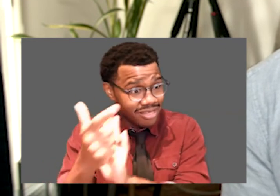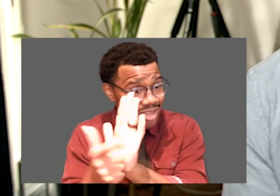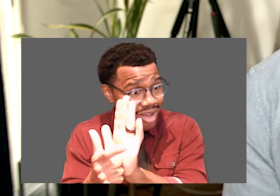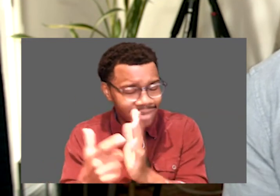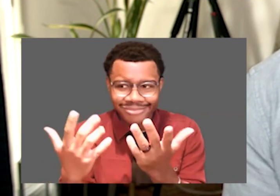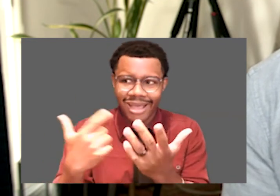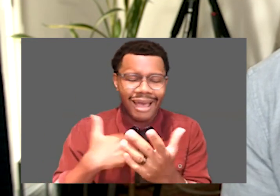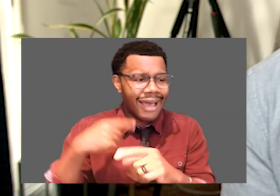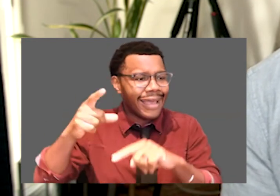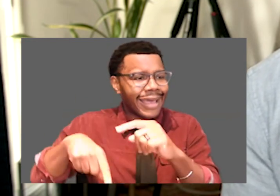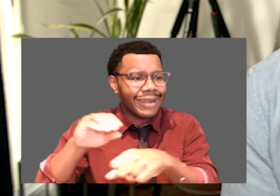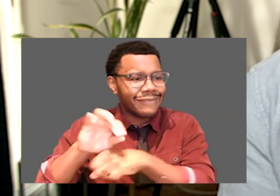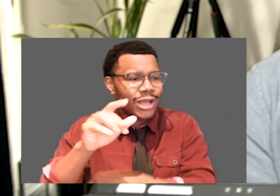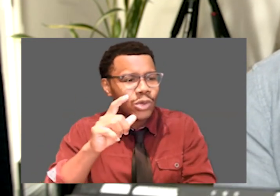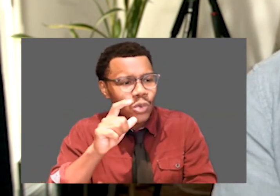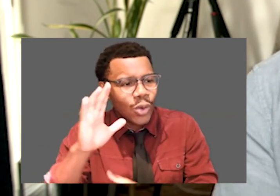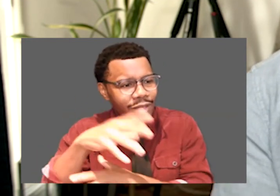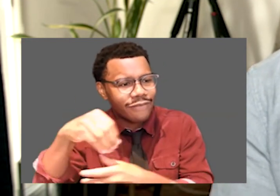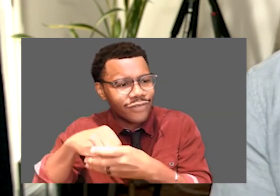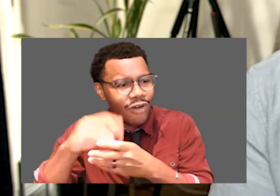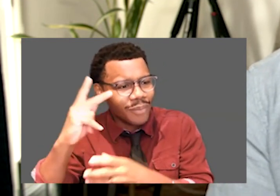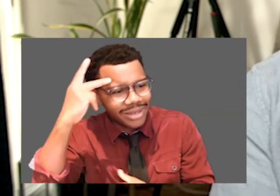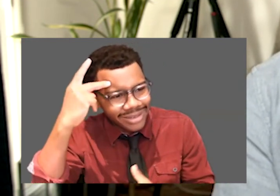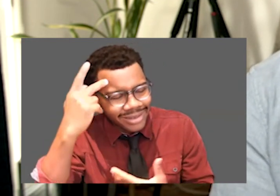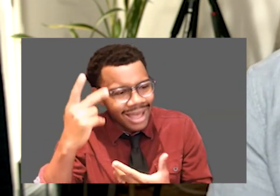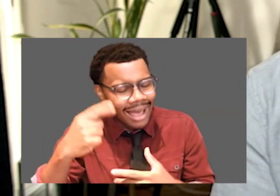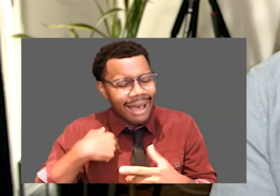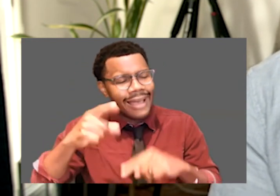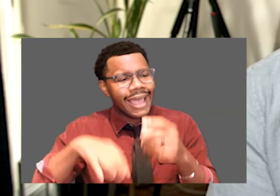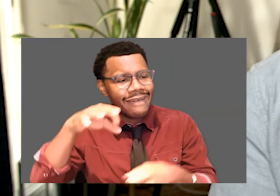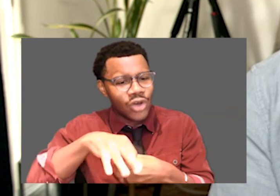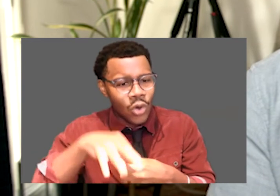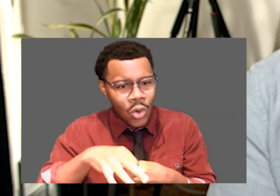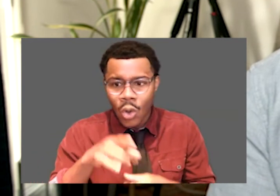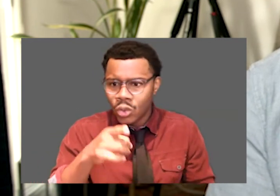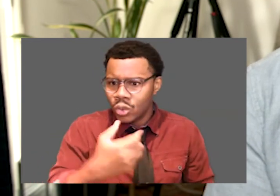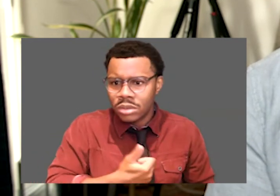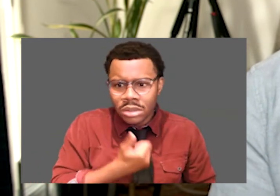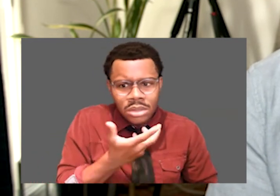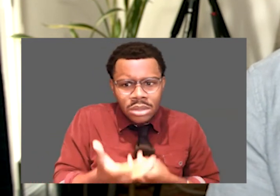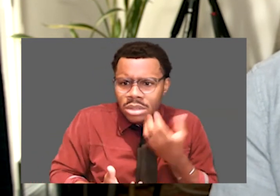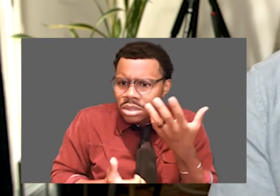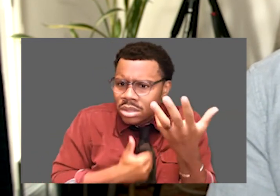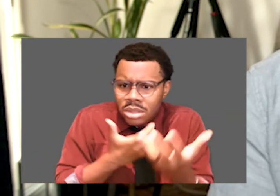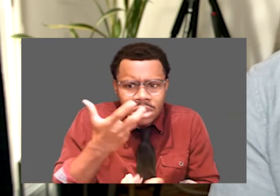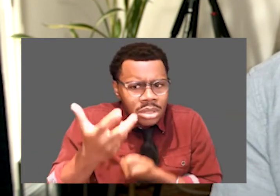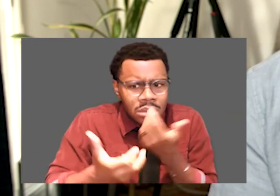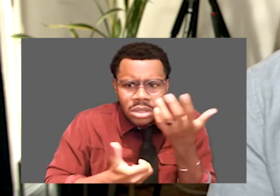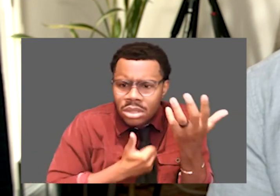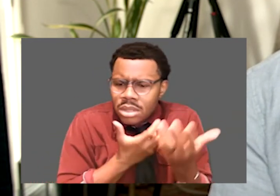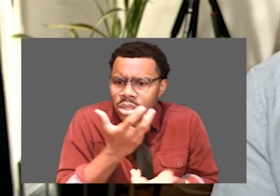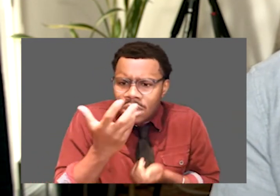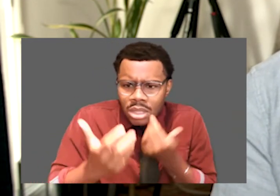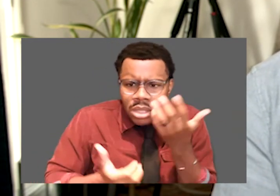vote. Oh, you're on a roll now. It's all coming out. All your frustrations. You continue to unload on your